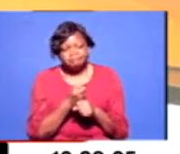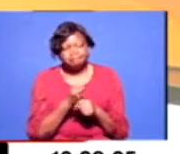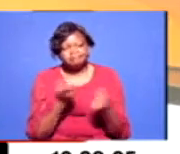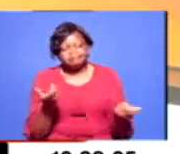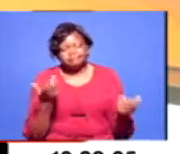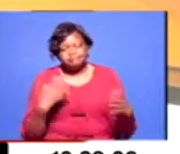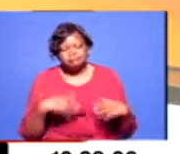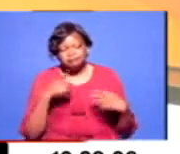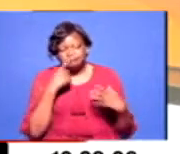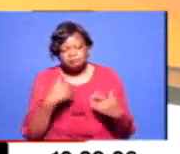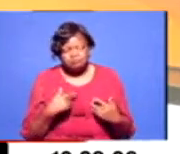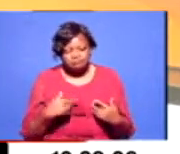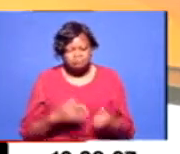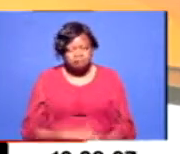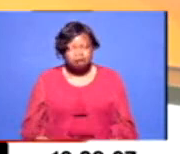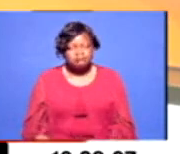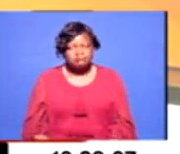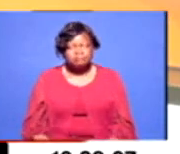have had